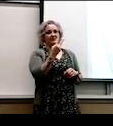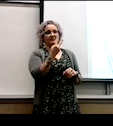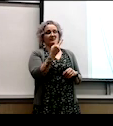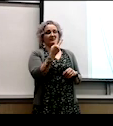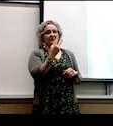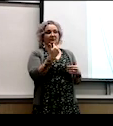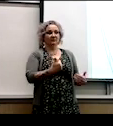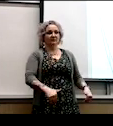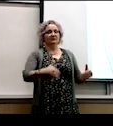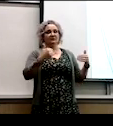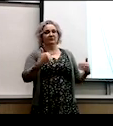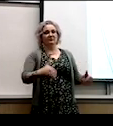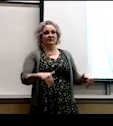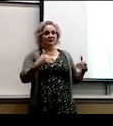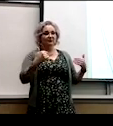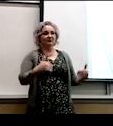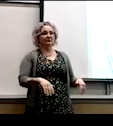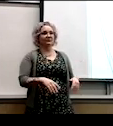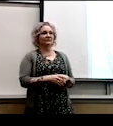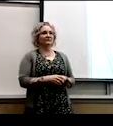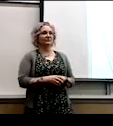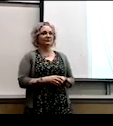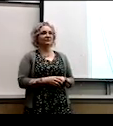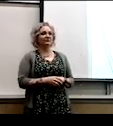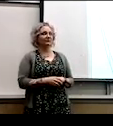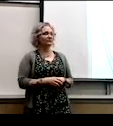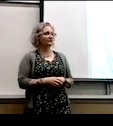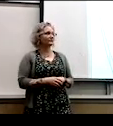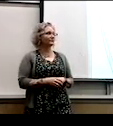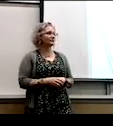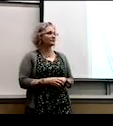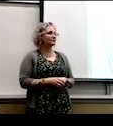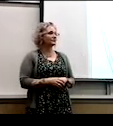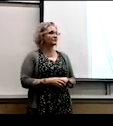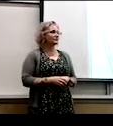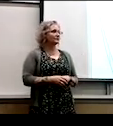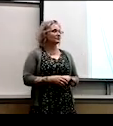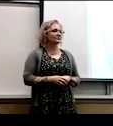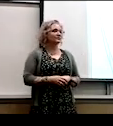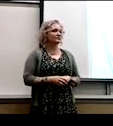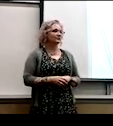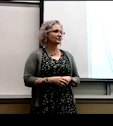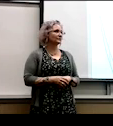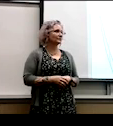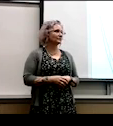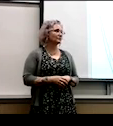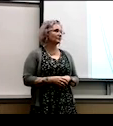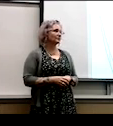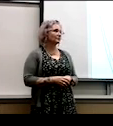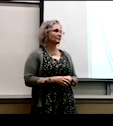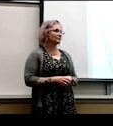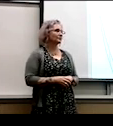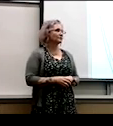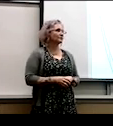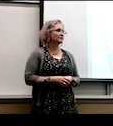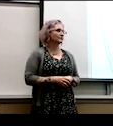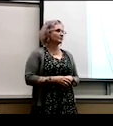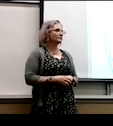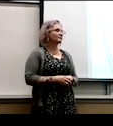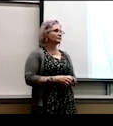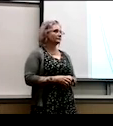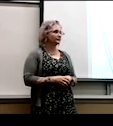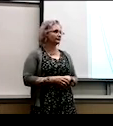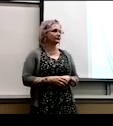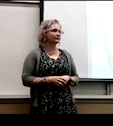Profound. The difference between developing Alzheimer's disease without Down syndrome and Down